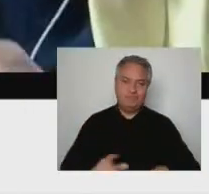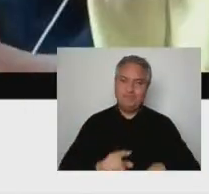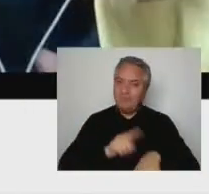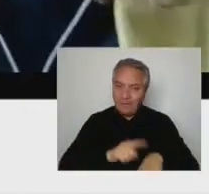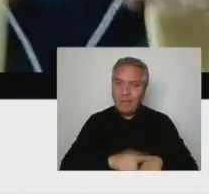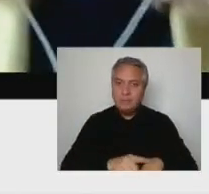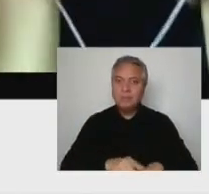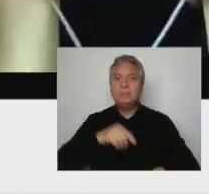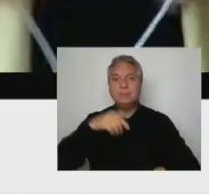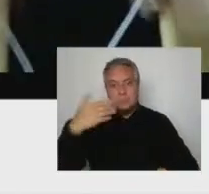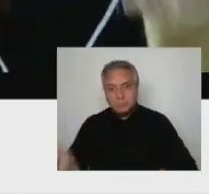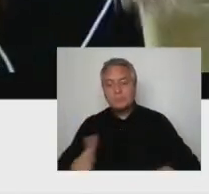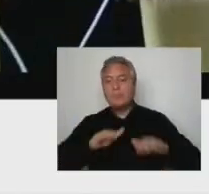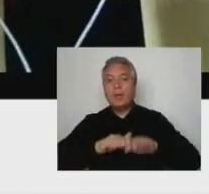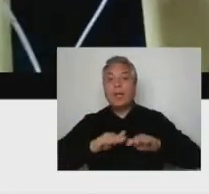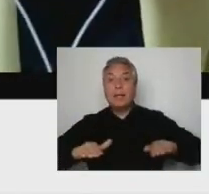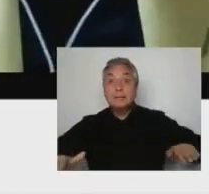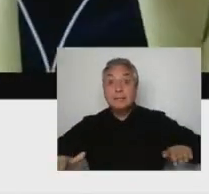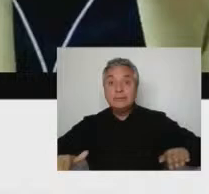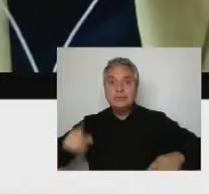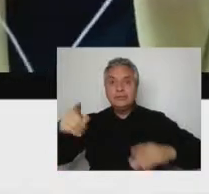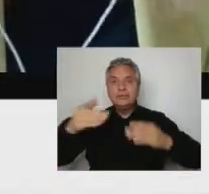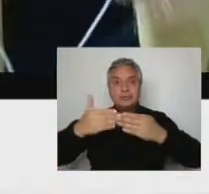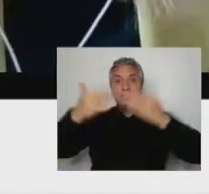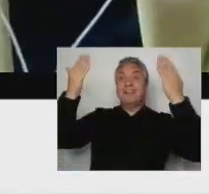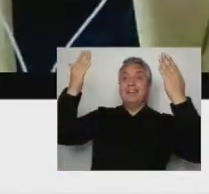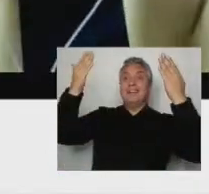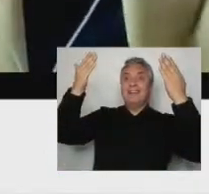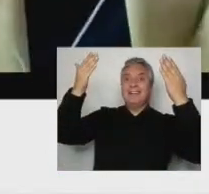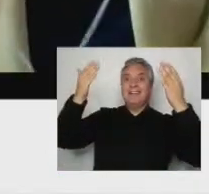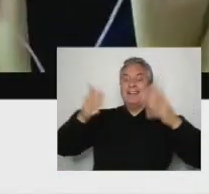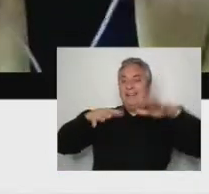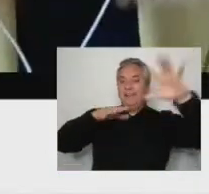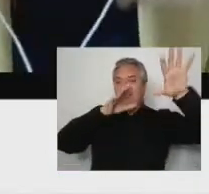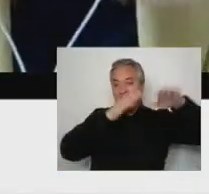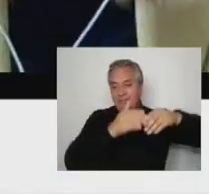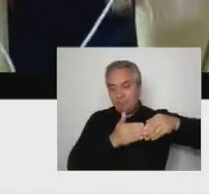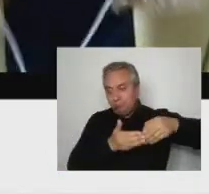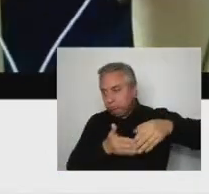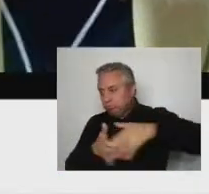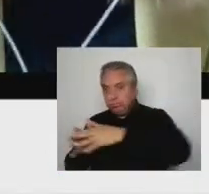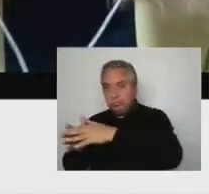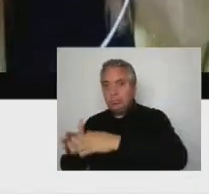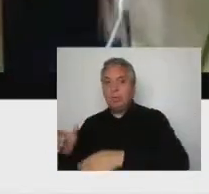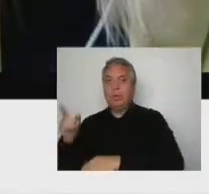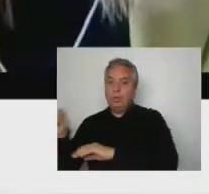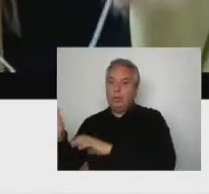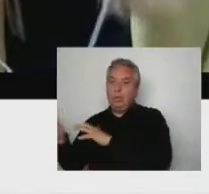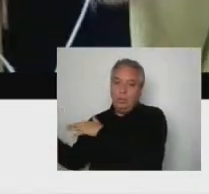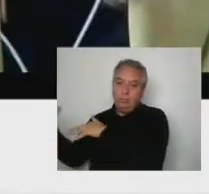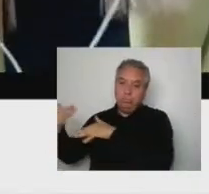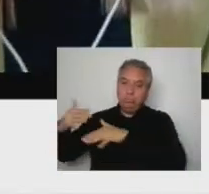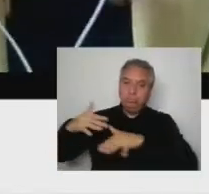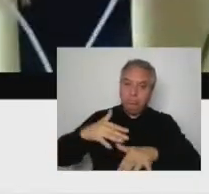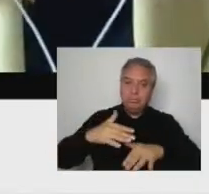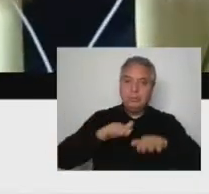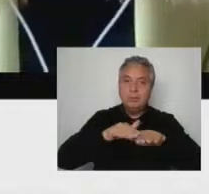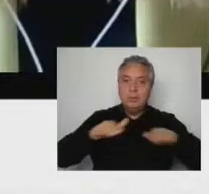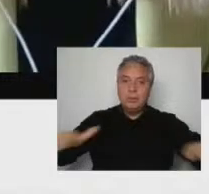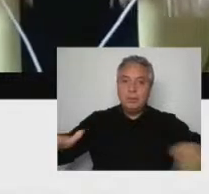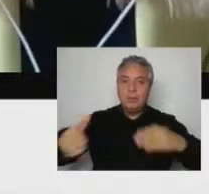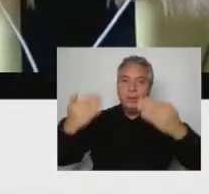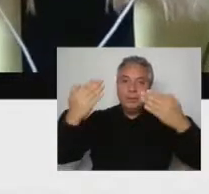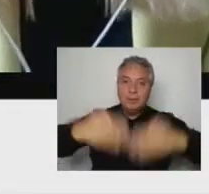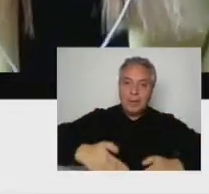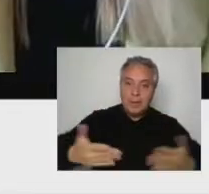2 different timetables for school attendance. should have one single